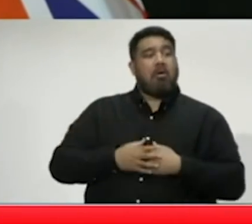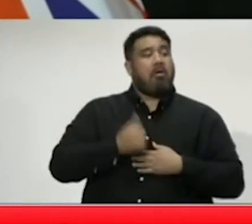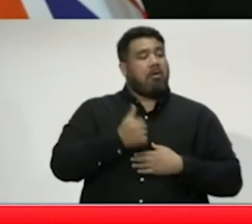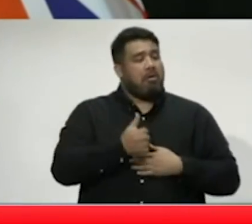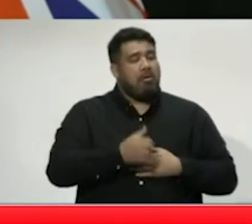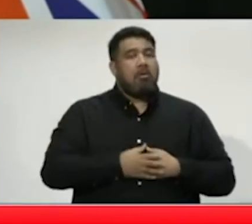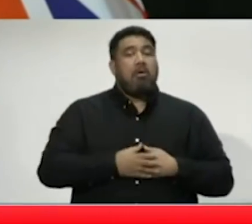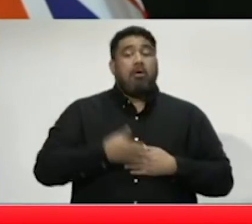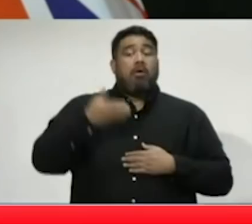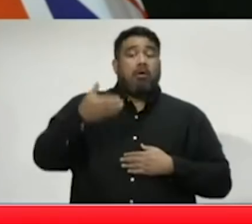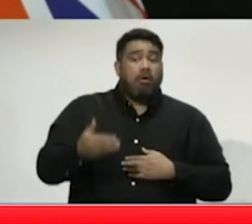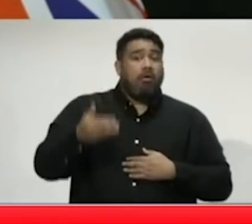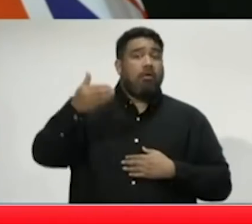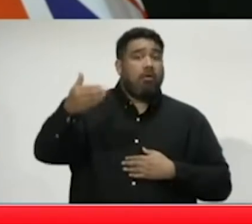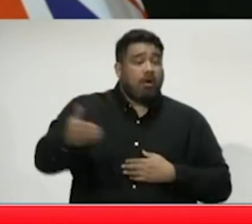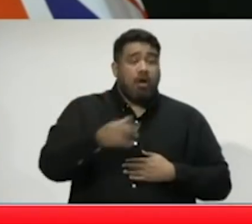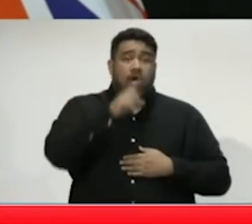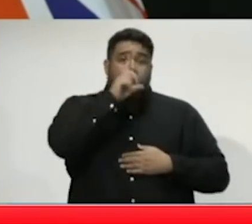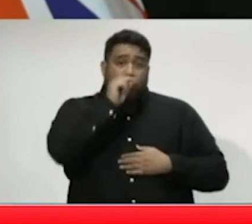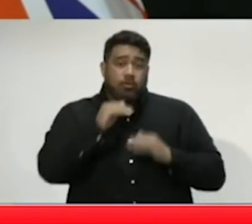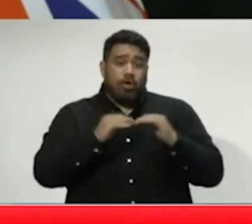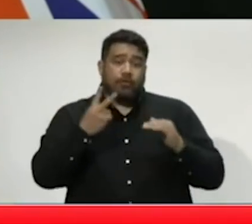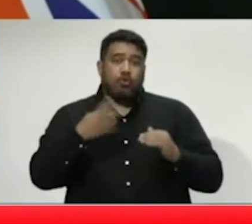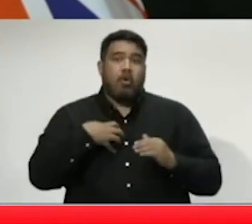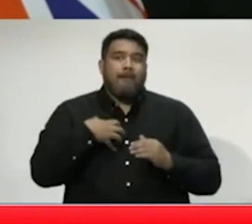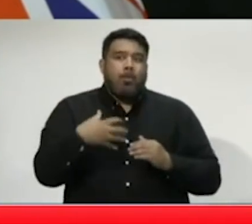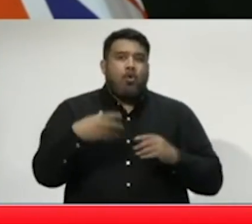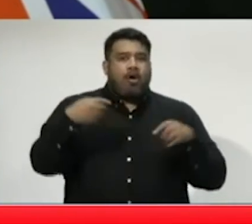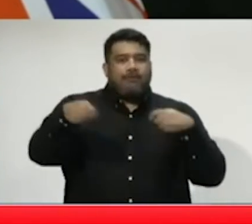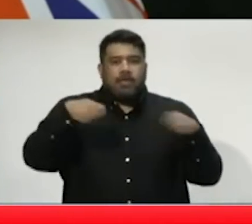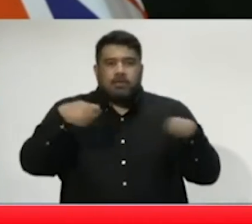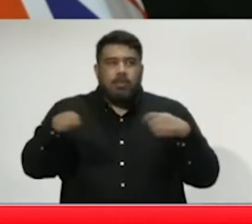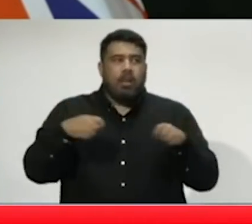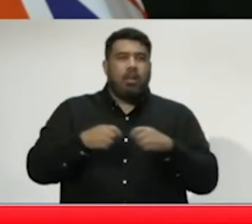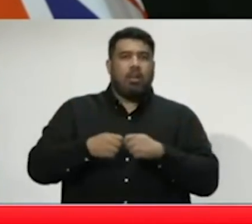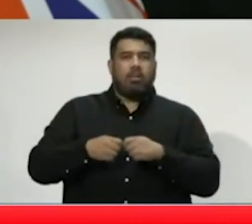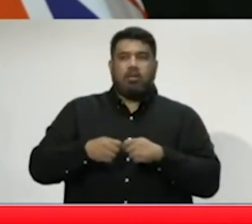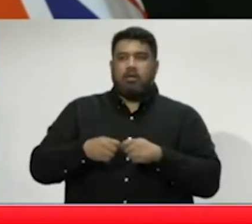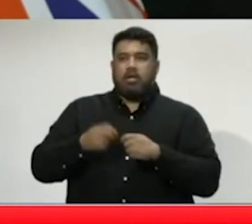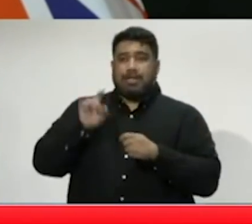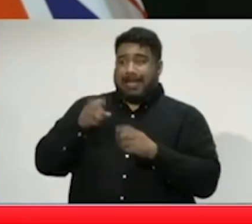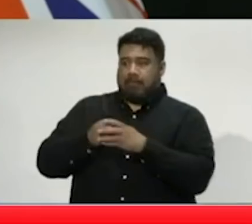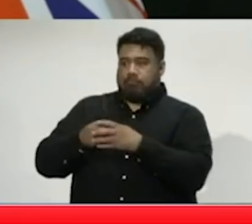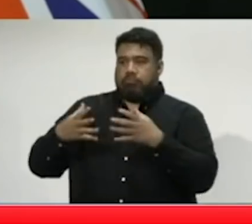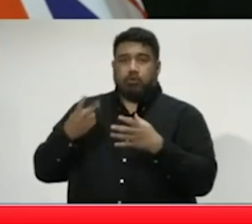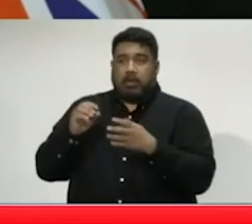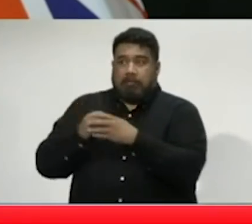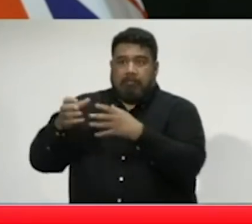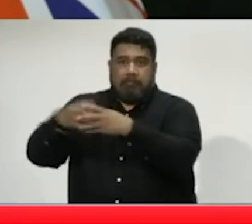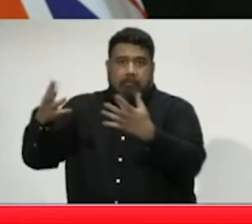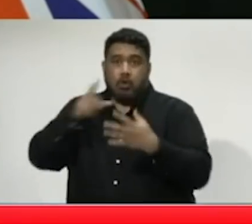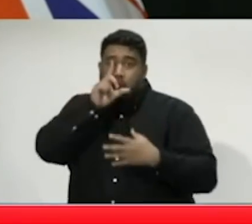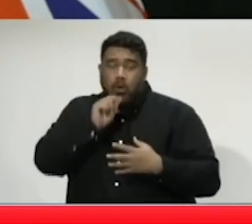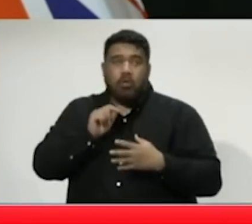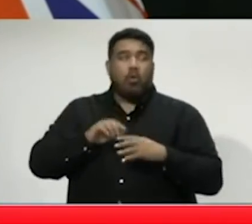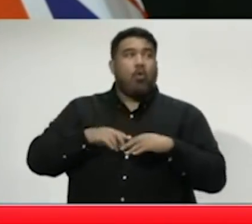decisions, that will include the opportunity to further increase the size of gatherings again. We will also have